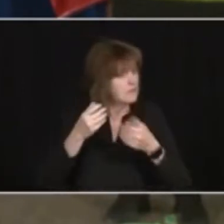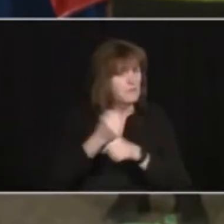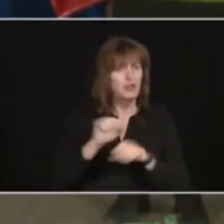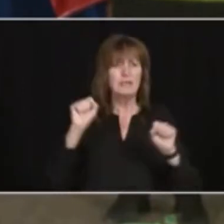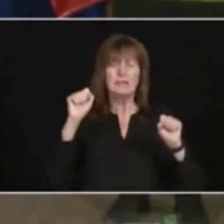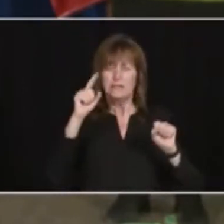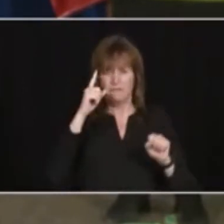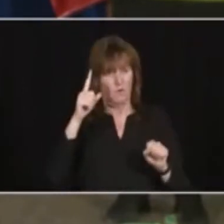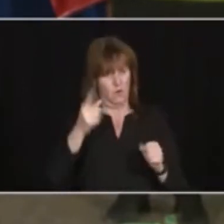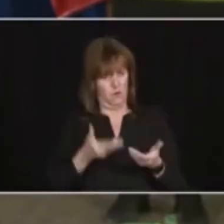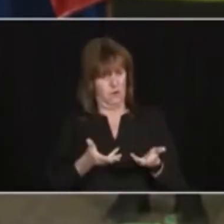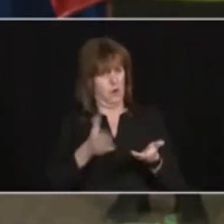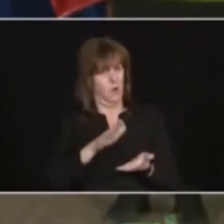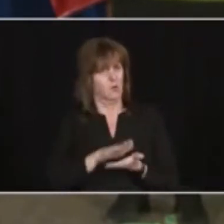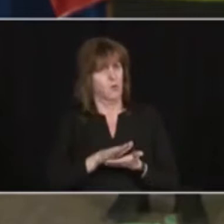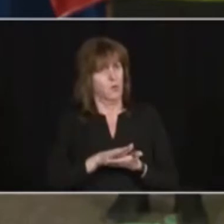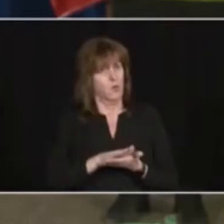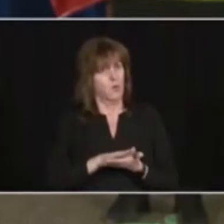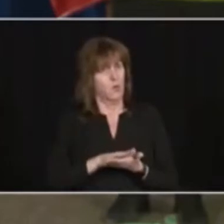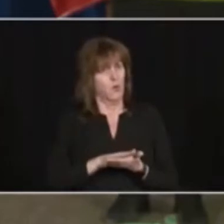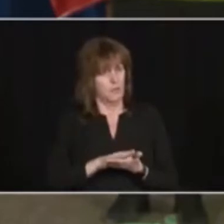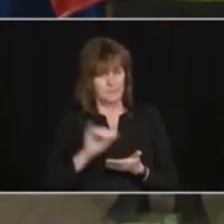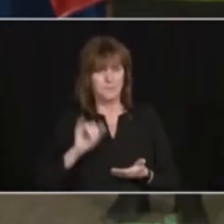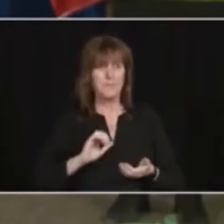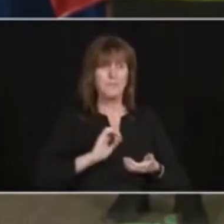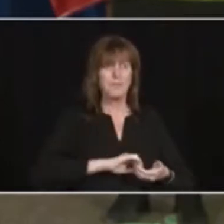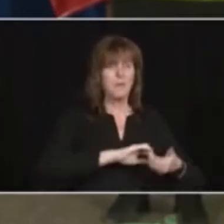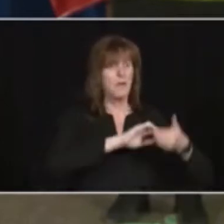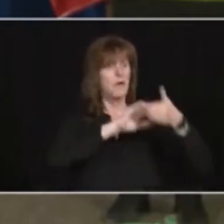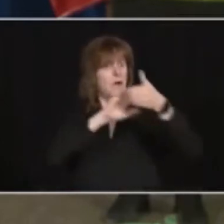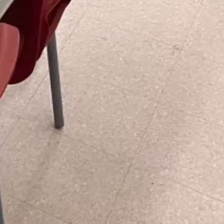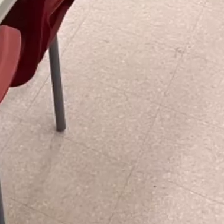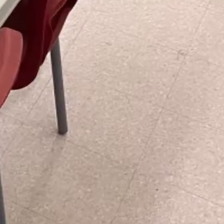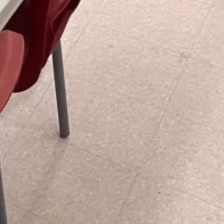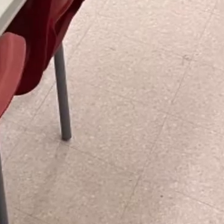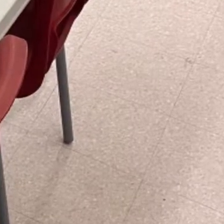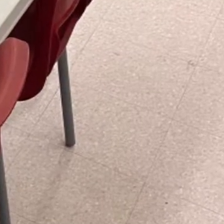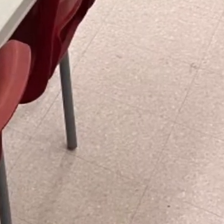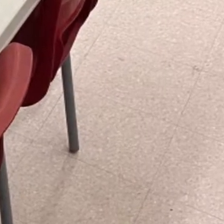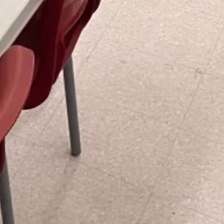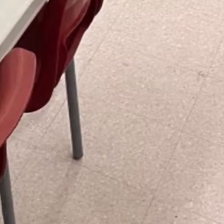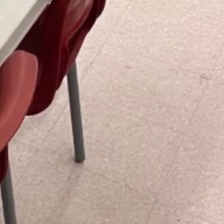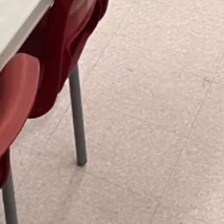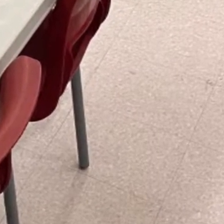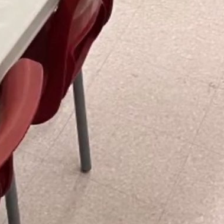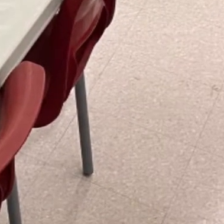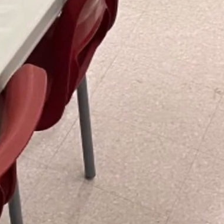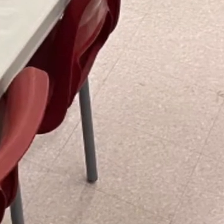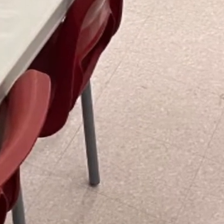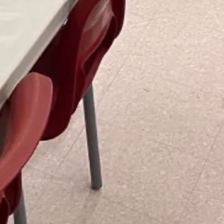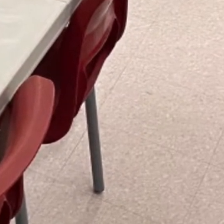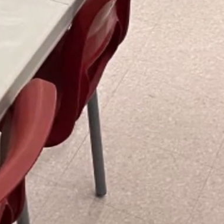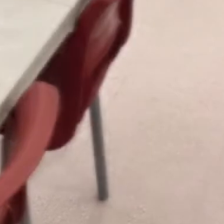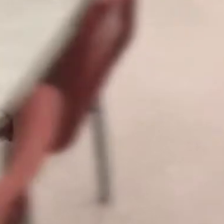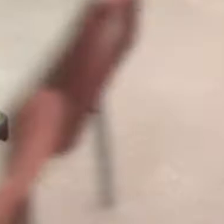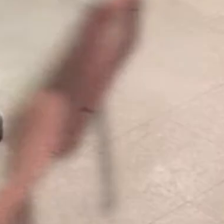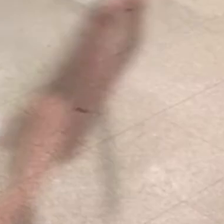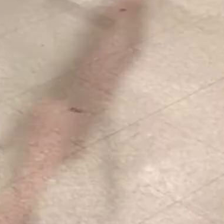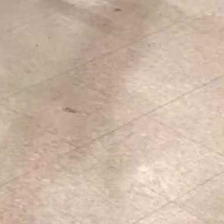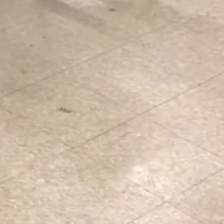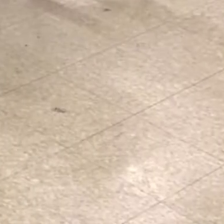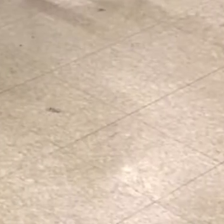boards, will deliver iPads and internet to those that need it most. School boards have already been handing out pieces of